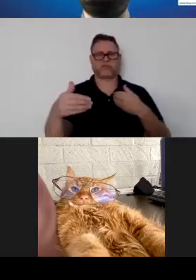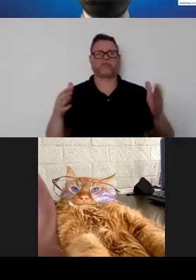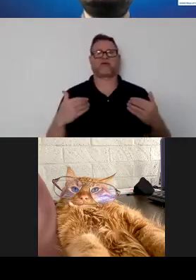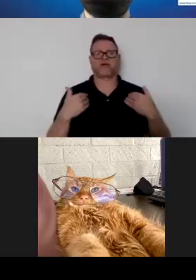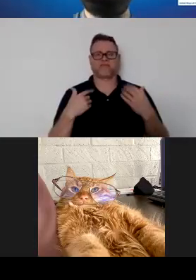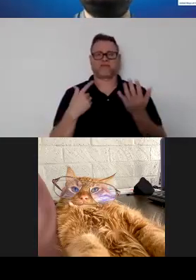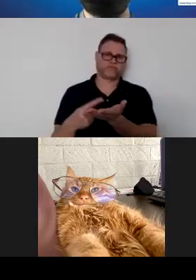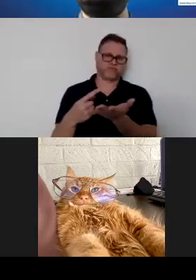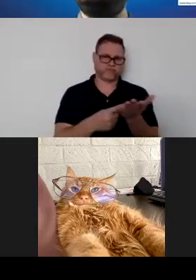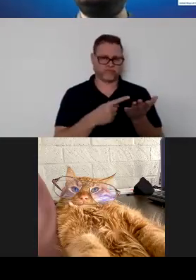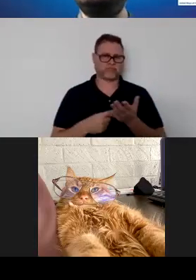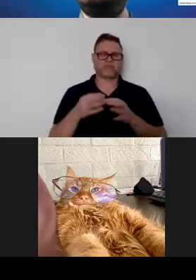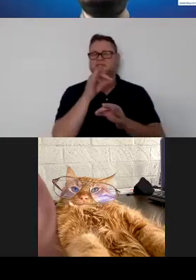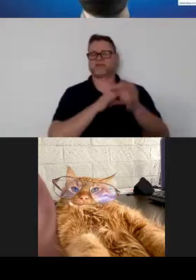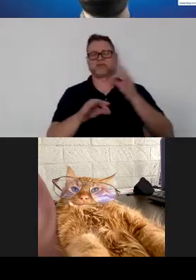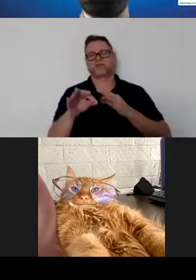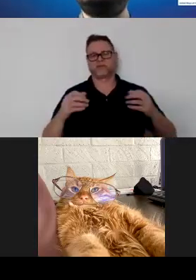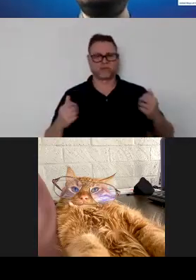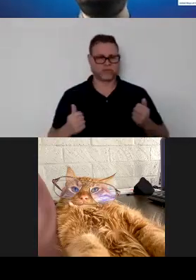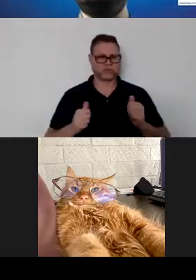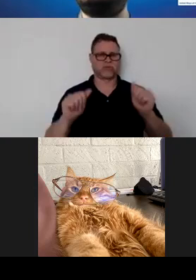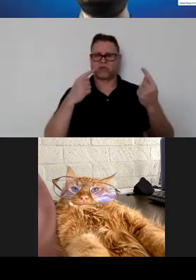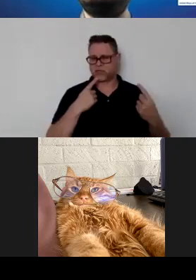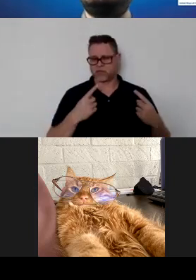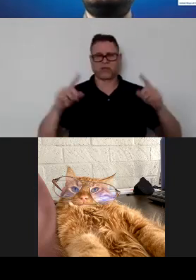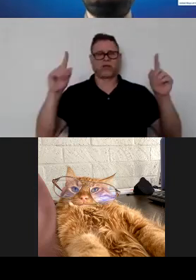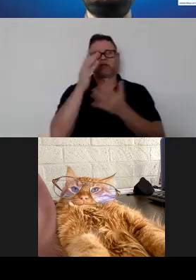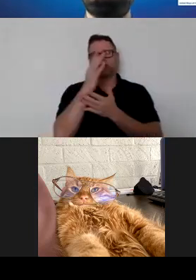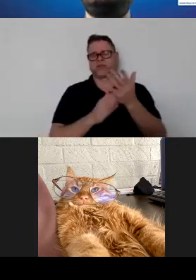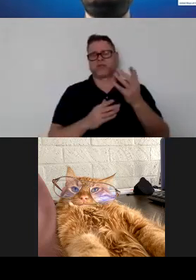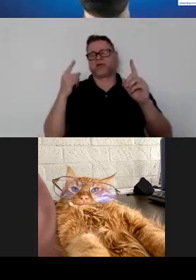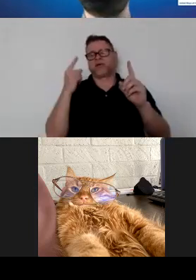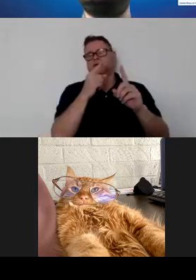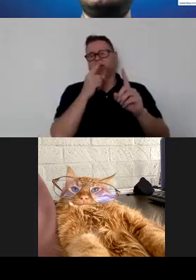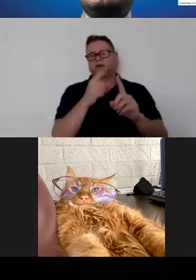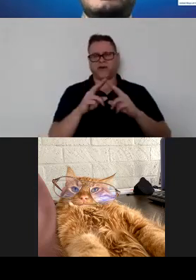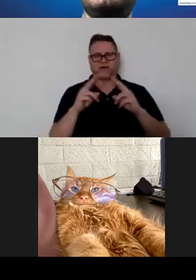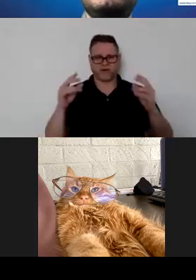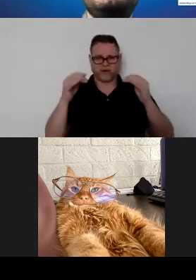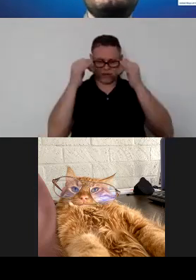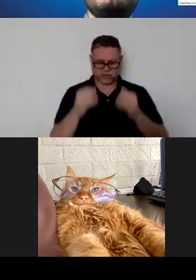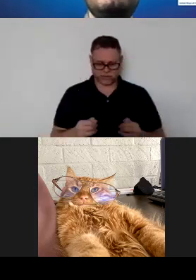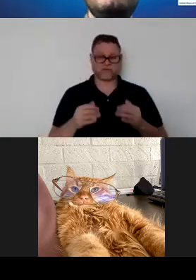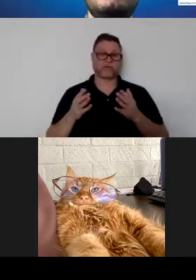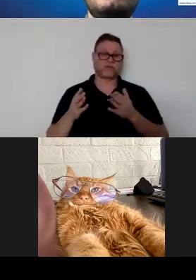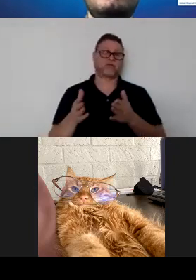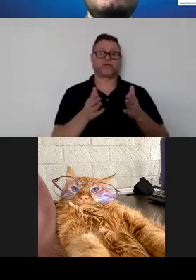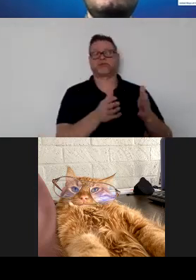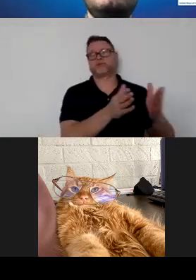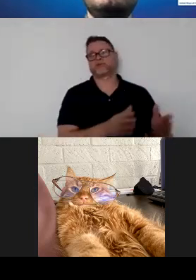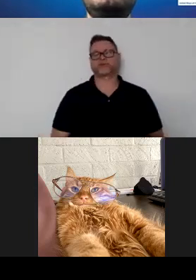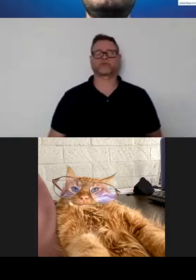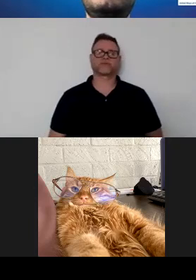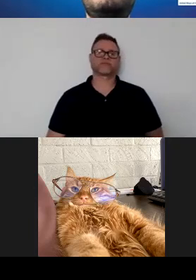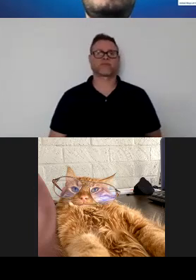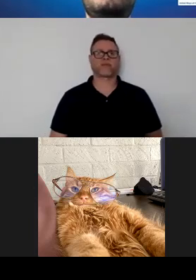and trying, instead of trying to accomplish some of these goals in very individualized manners.